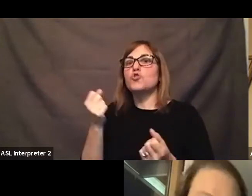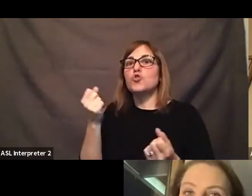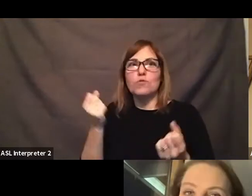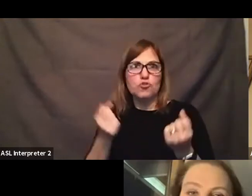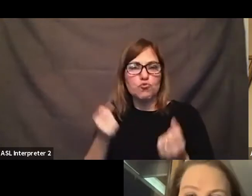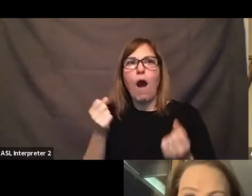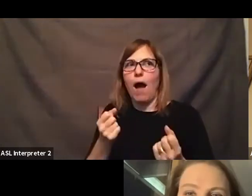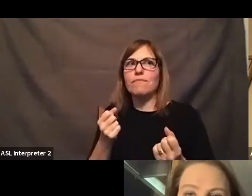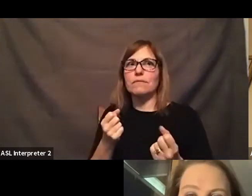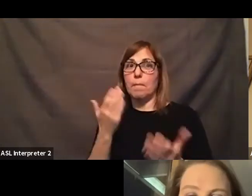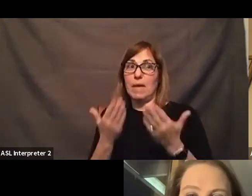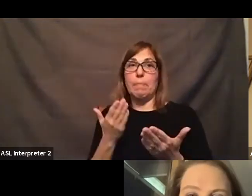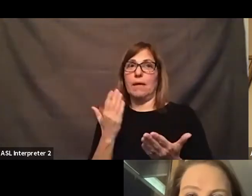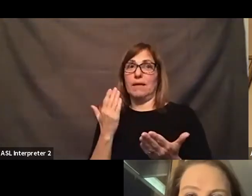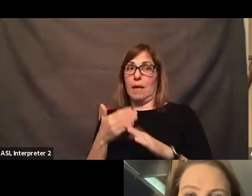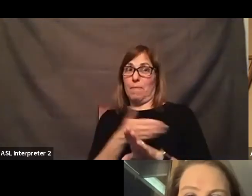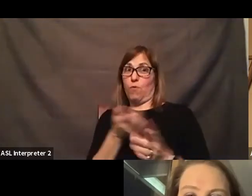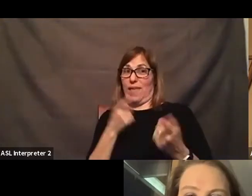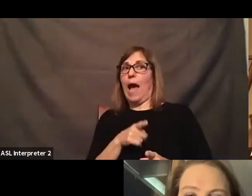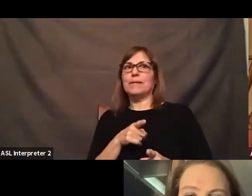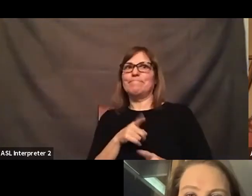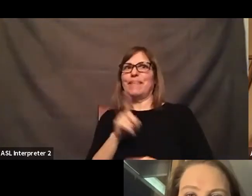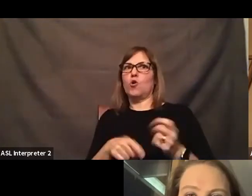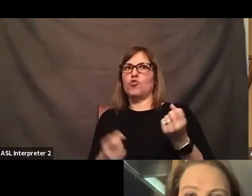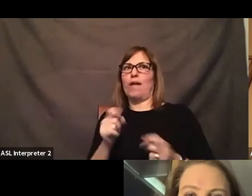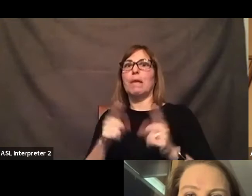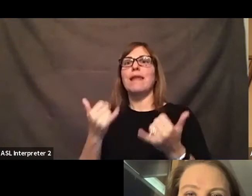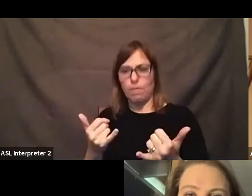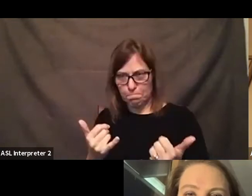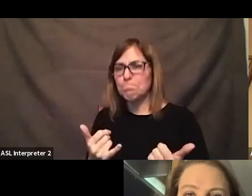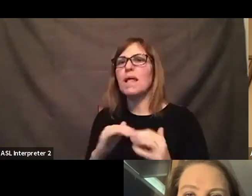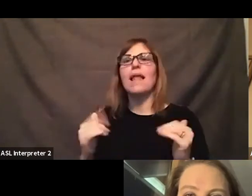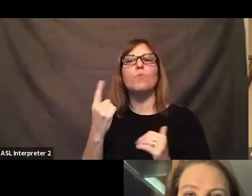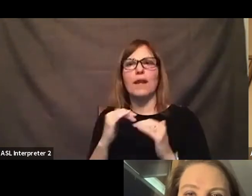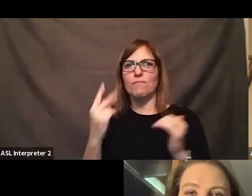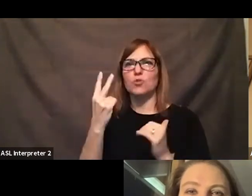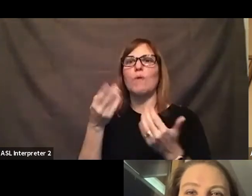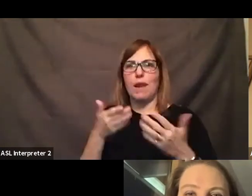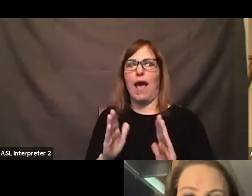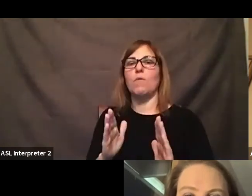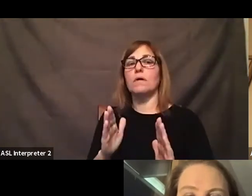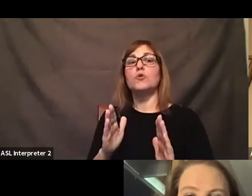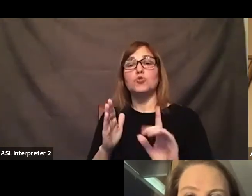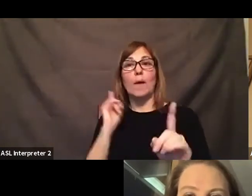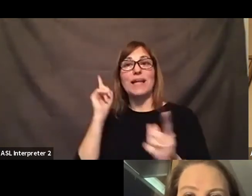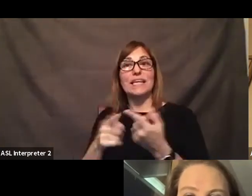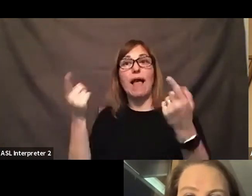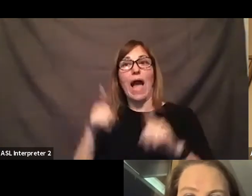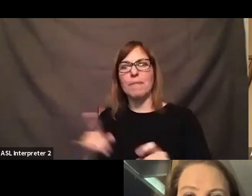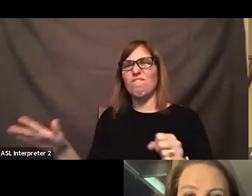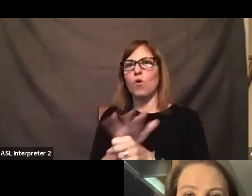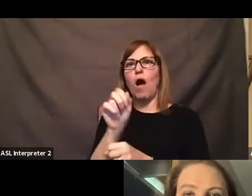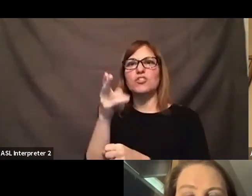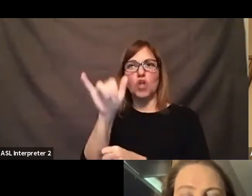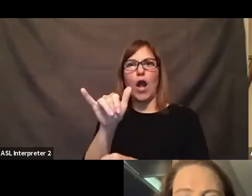And then, definitely. And then if we get to if we get to full autonomy and we make the entire trip,